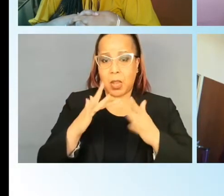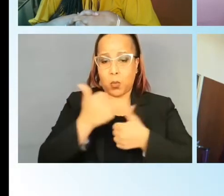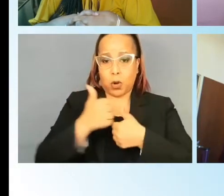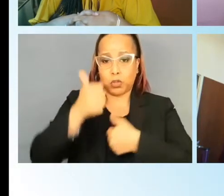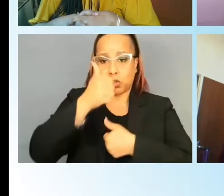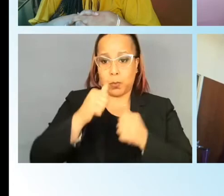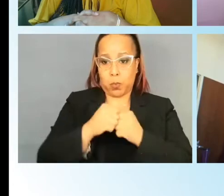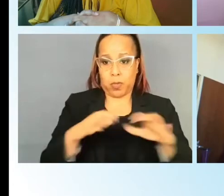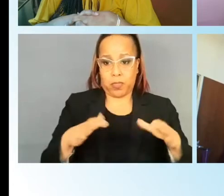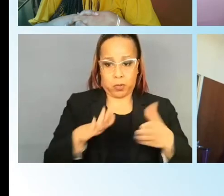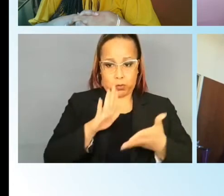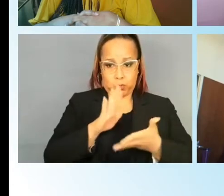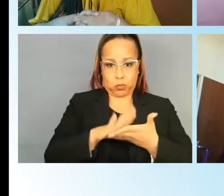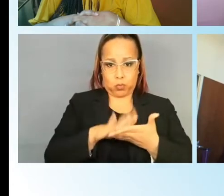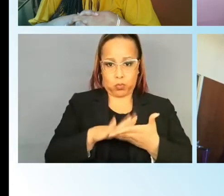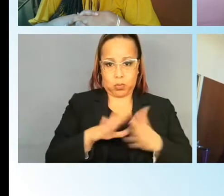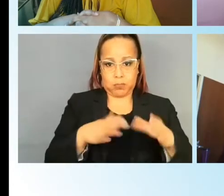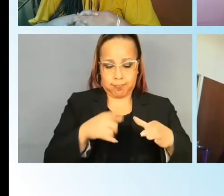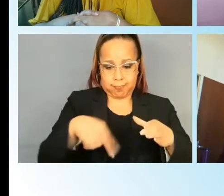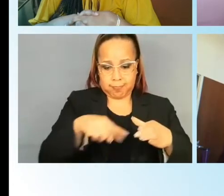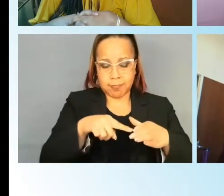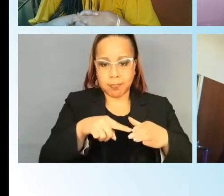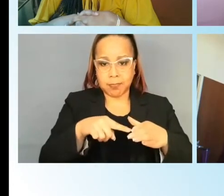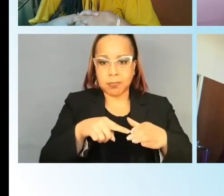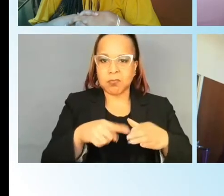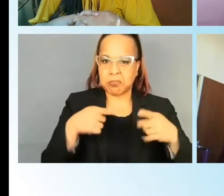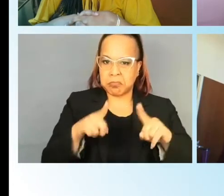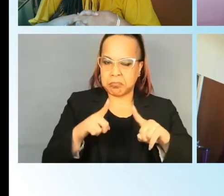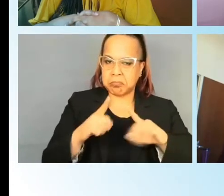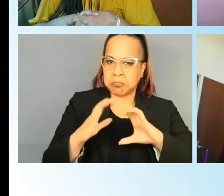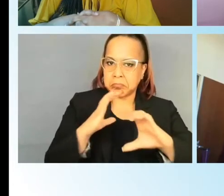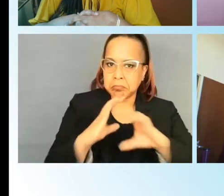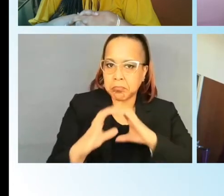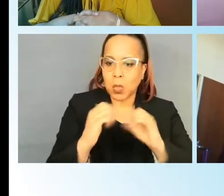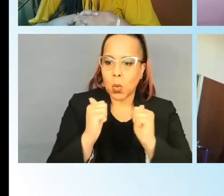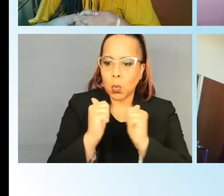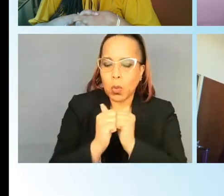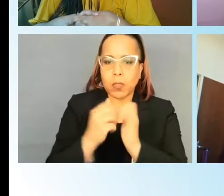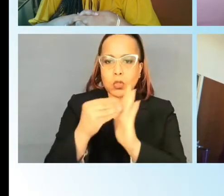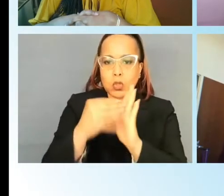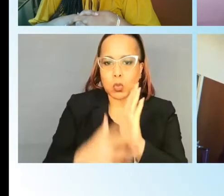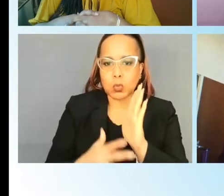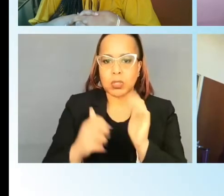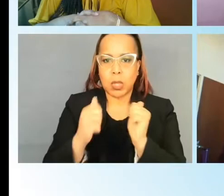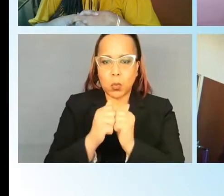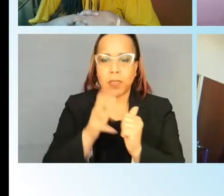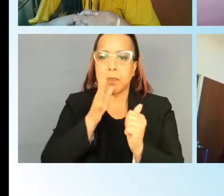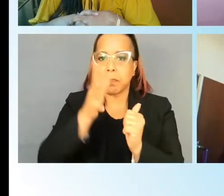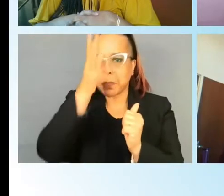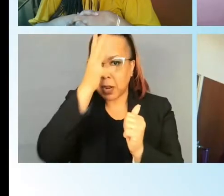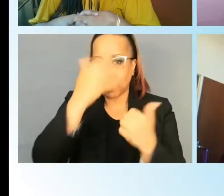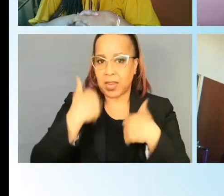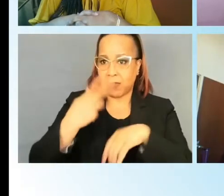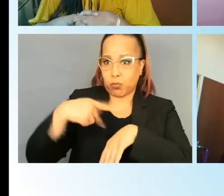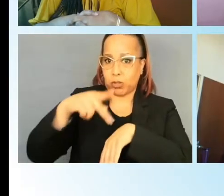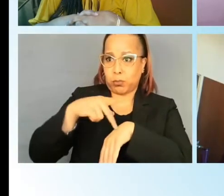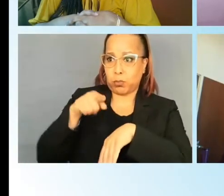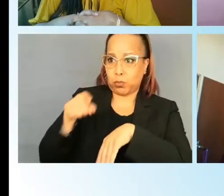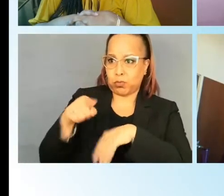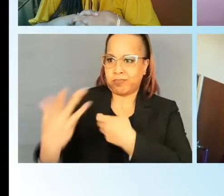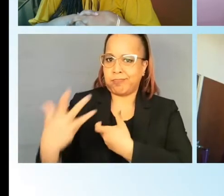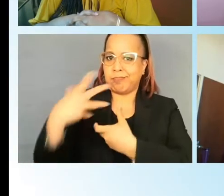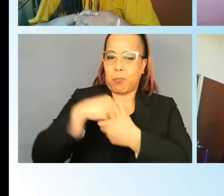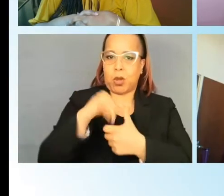in dialogue with students and with teachers and having principals be part of healing sets